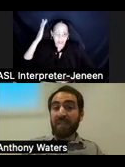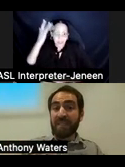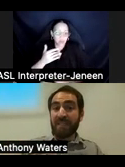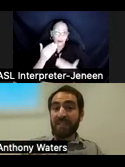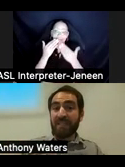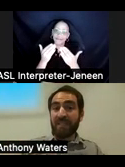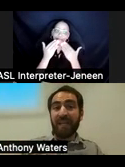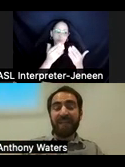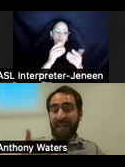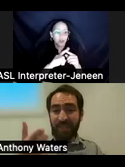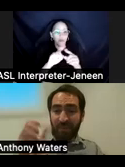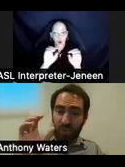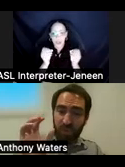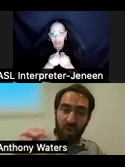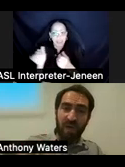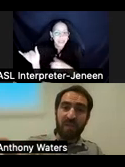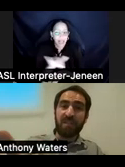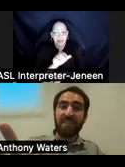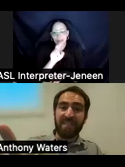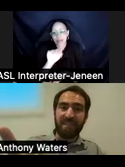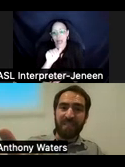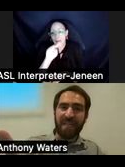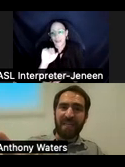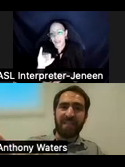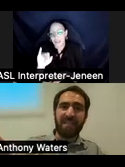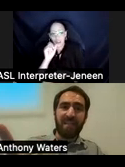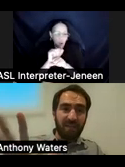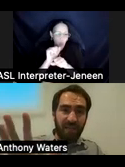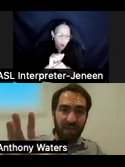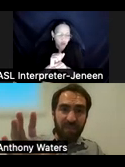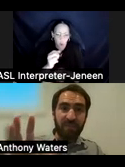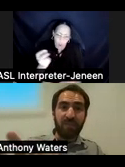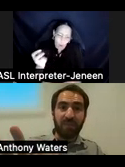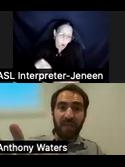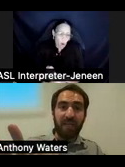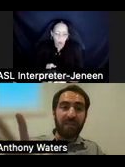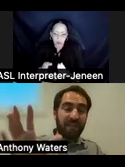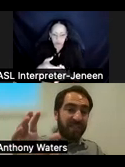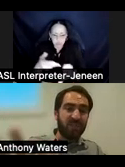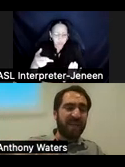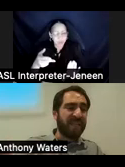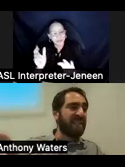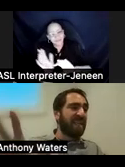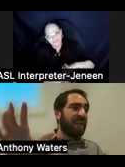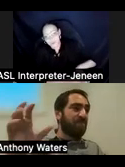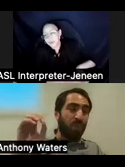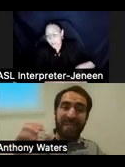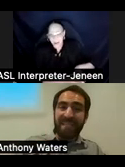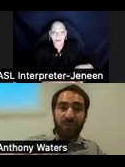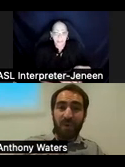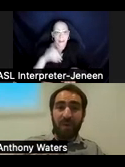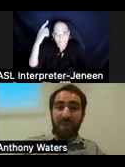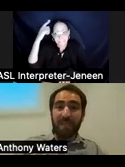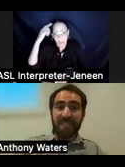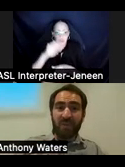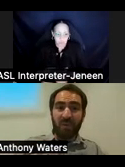for organizations like NAMI that work so hard to destigmatize mental distress, bring it